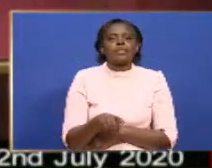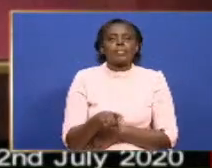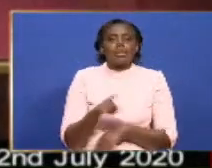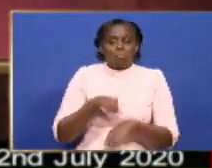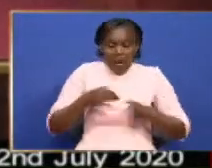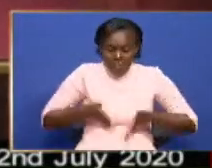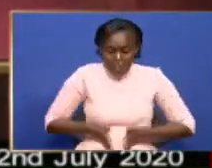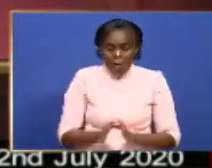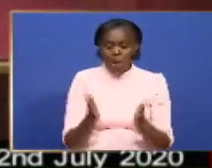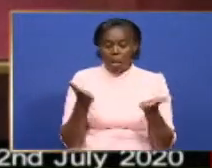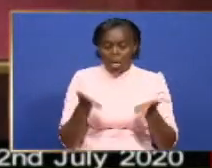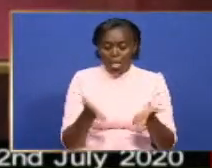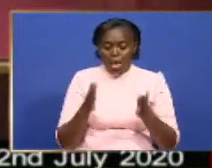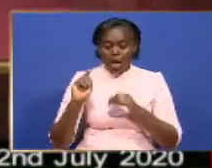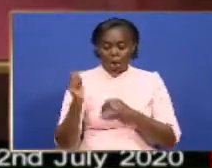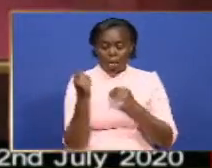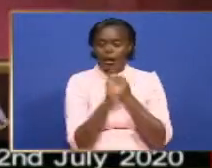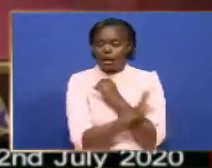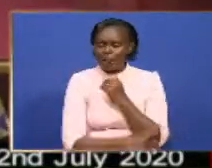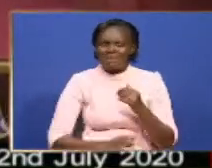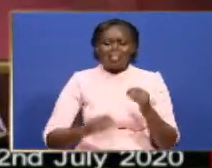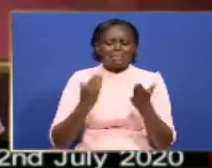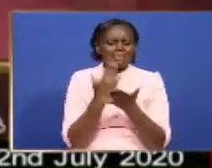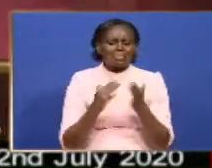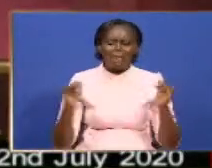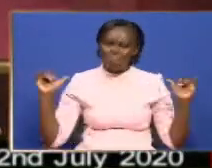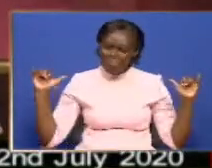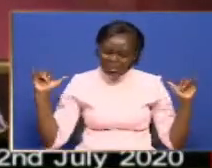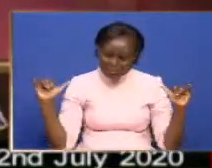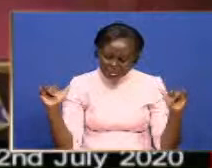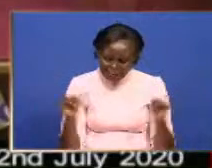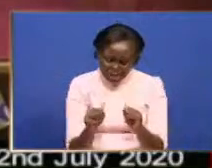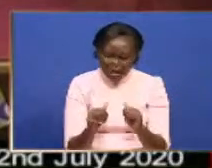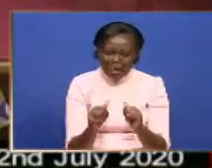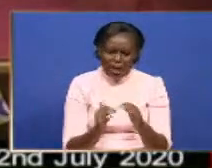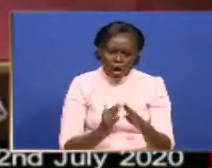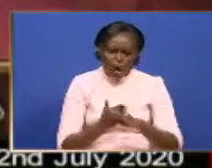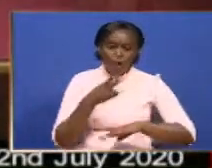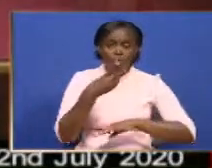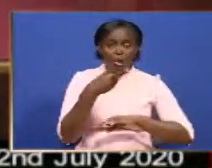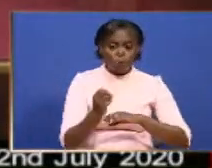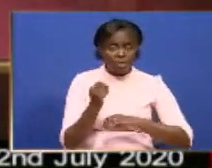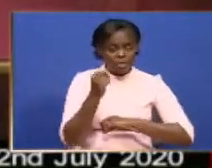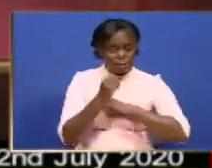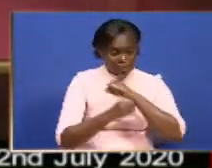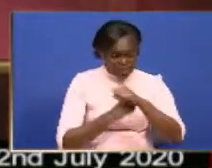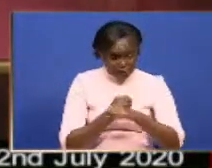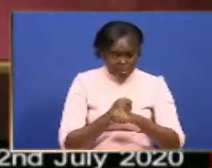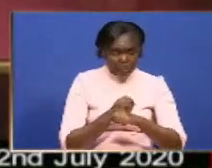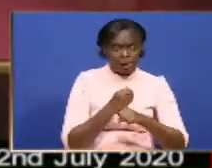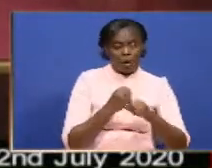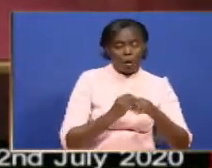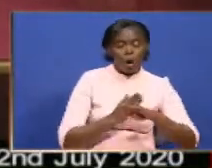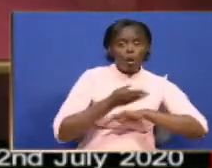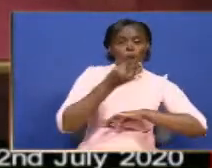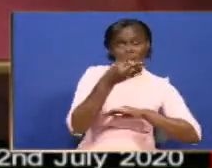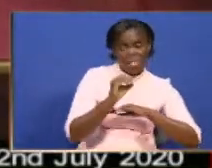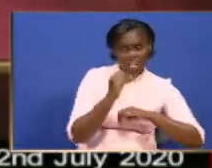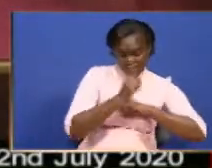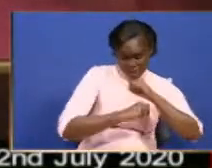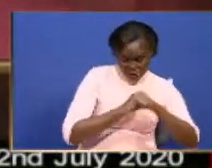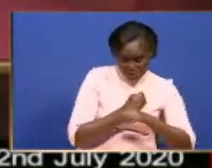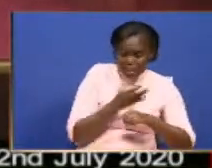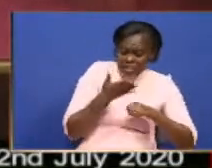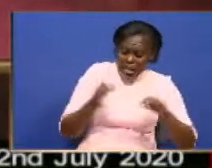sababu wakimbizi wengine wamekaa hapa miaka mingi, miaka zaidi ya 20, miaka zaidi ya 30, na wamejua kuwa hapa